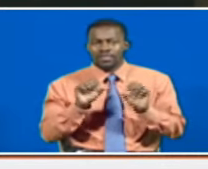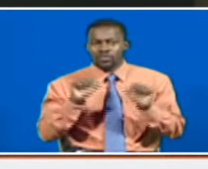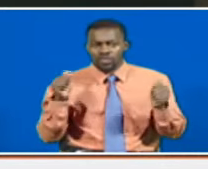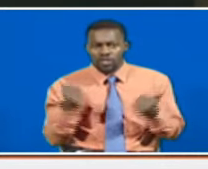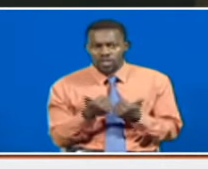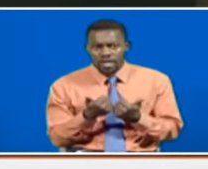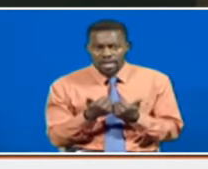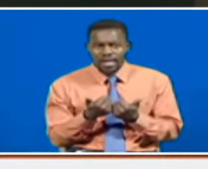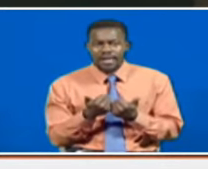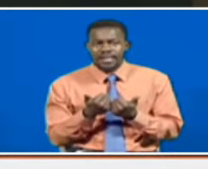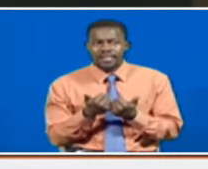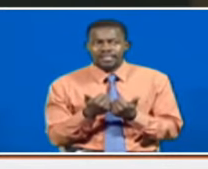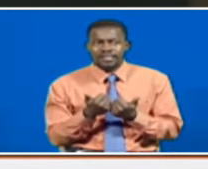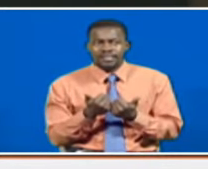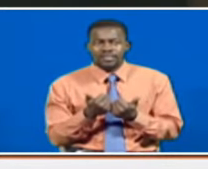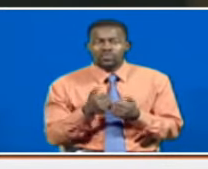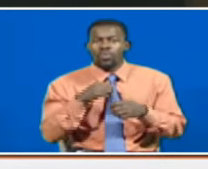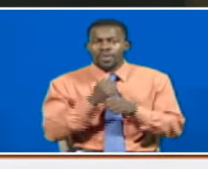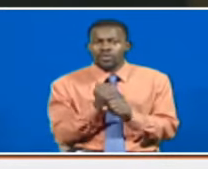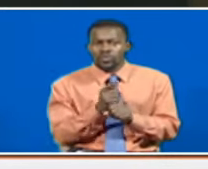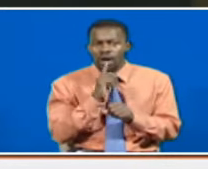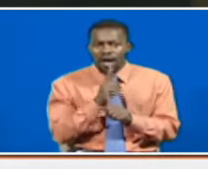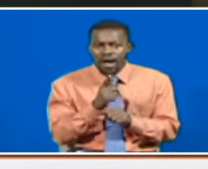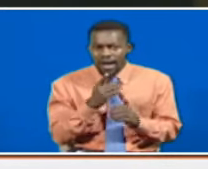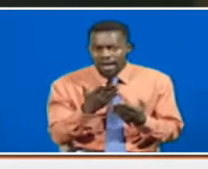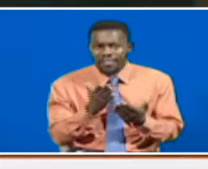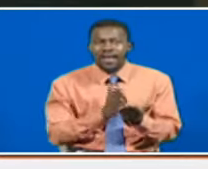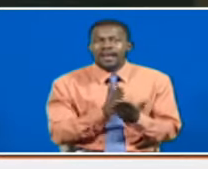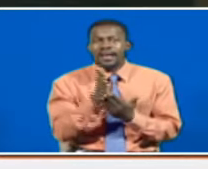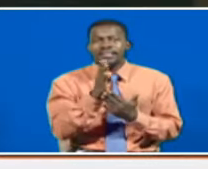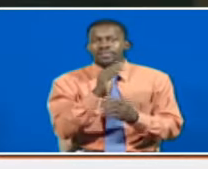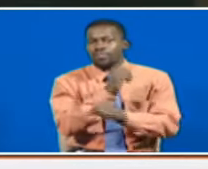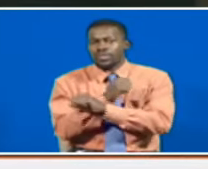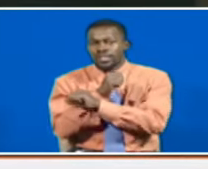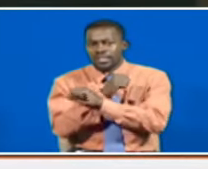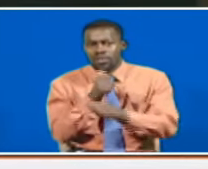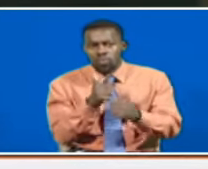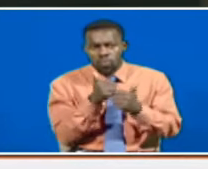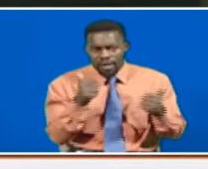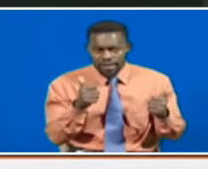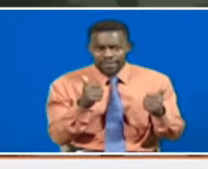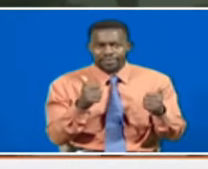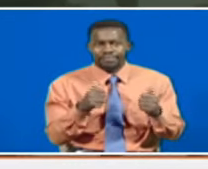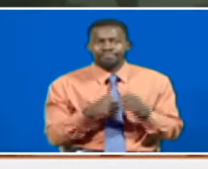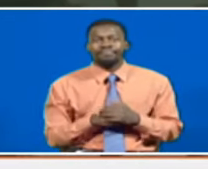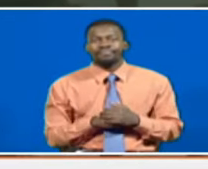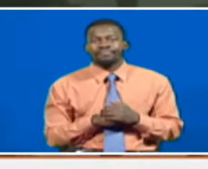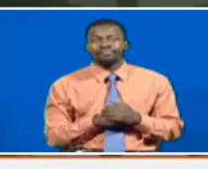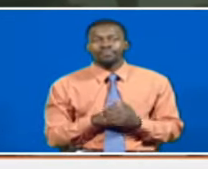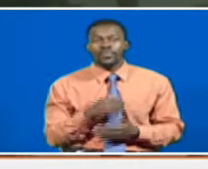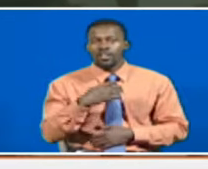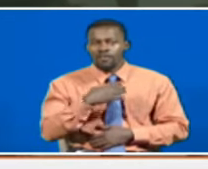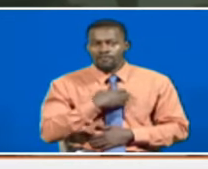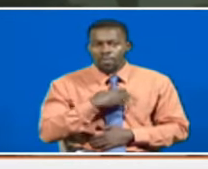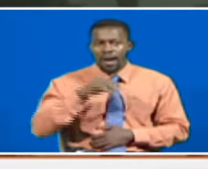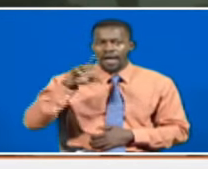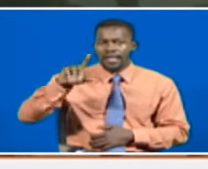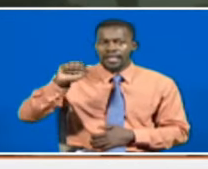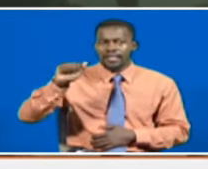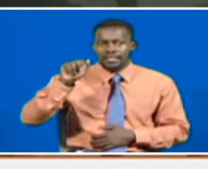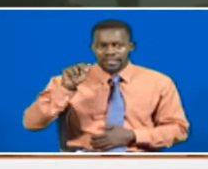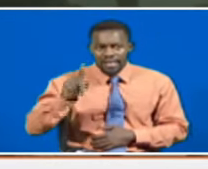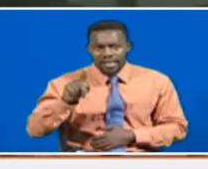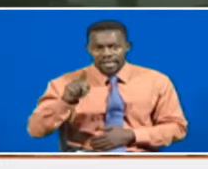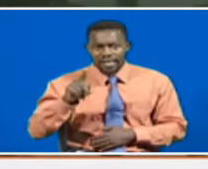the entity that houses our media practitioners, to see how we can make interventions in court as well as advocacy. Former LSK President and